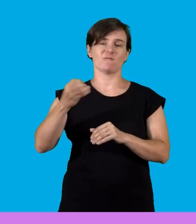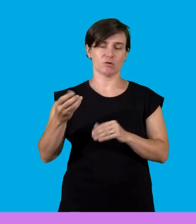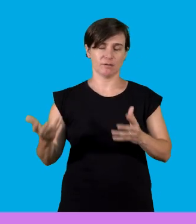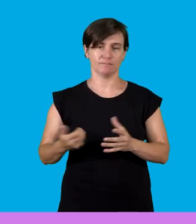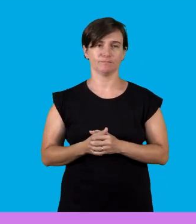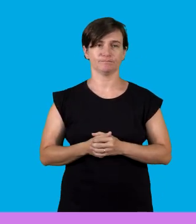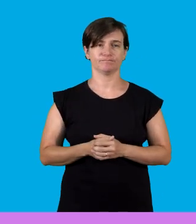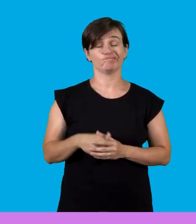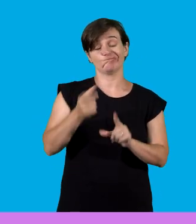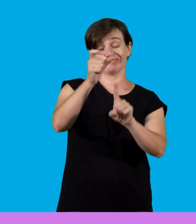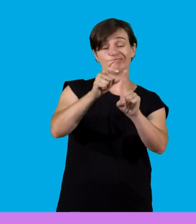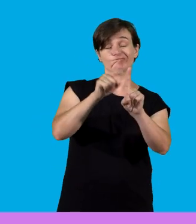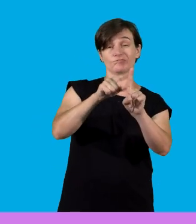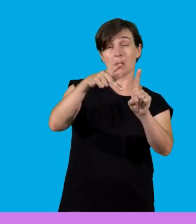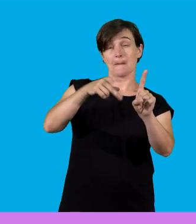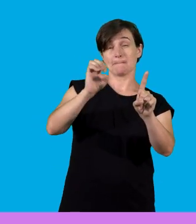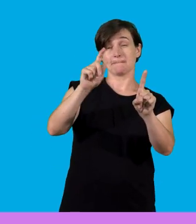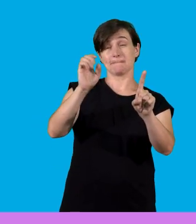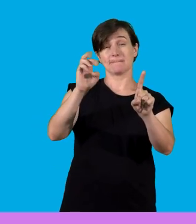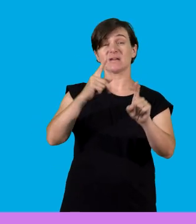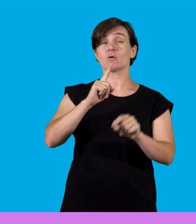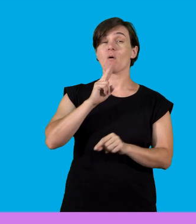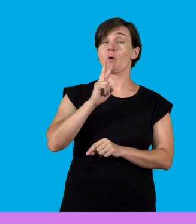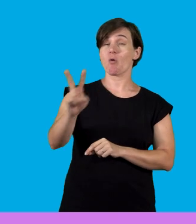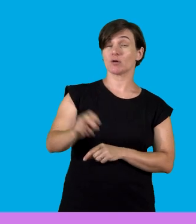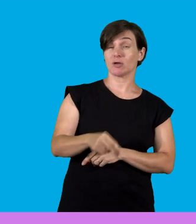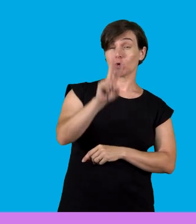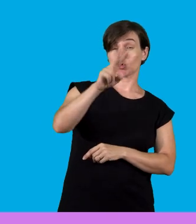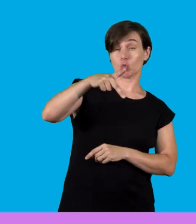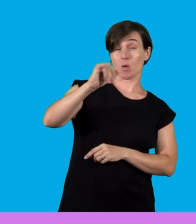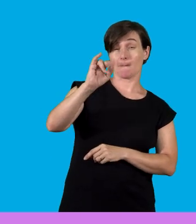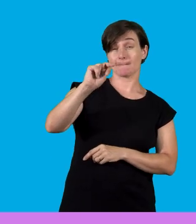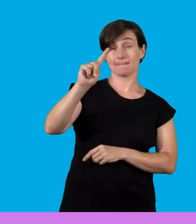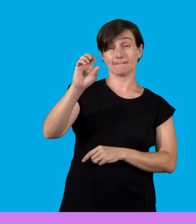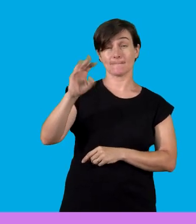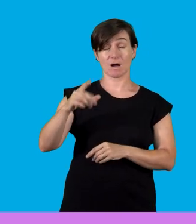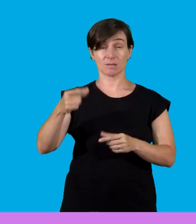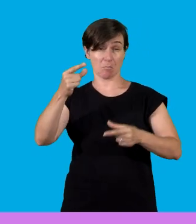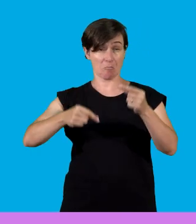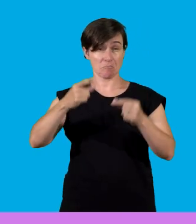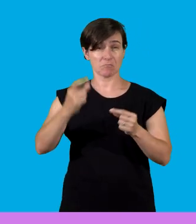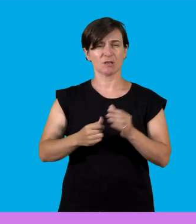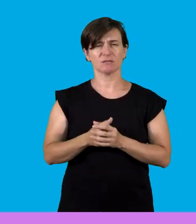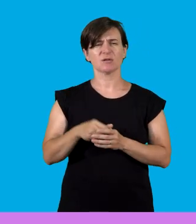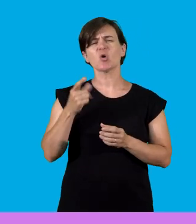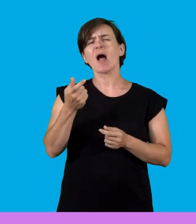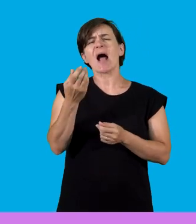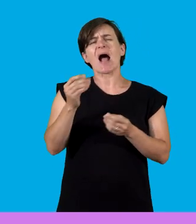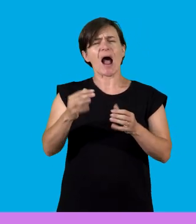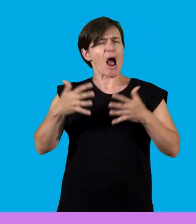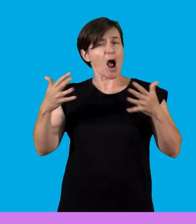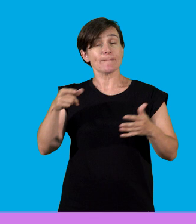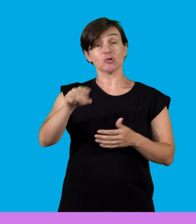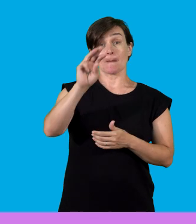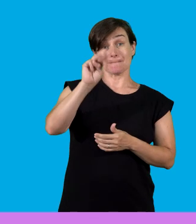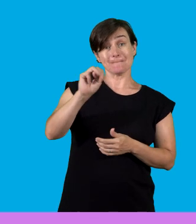example. If Peter ordered 2 pints of milk, how many milliliters of milk will he receive?